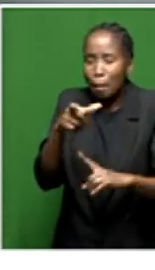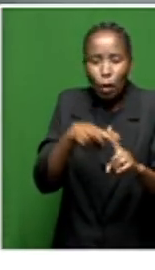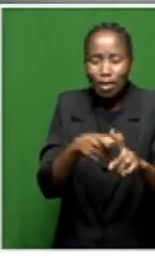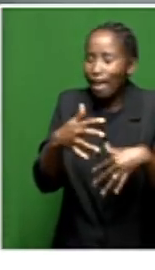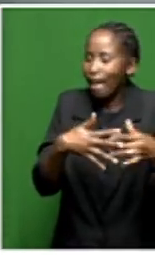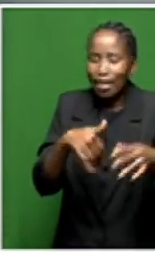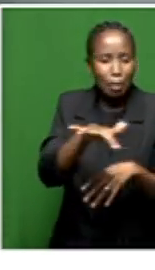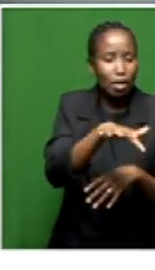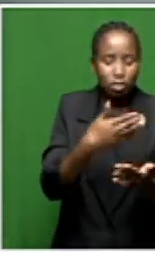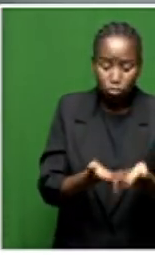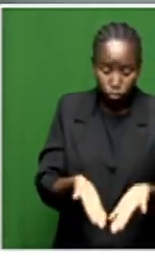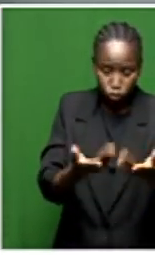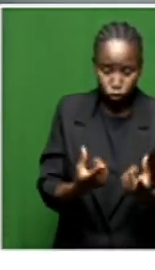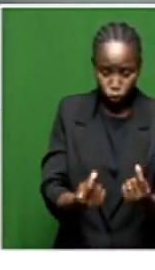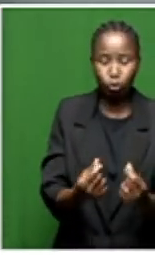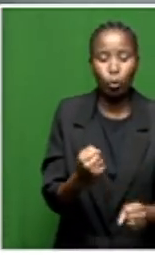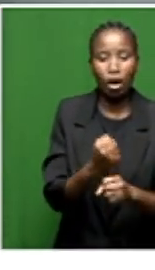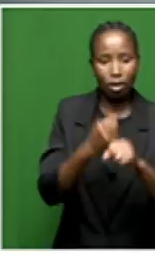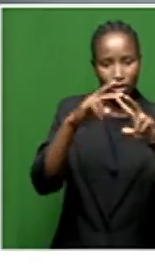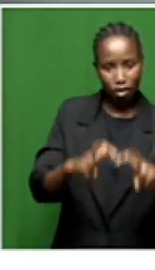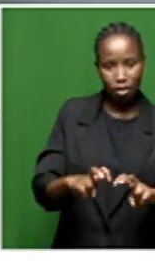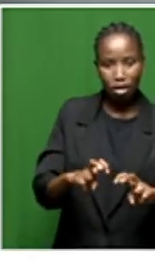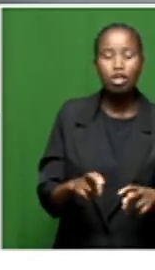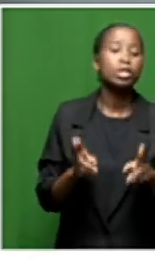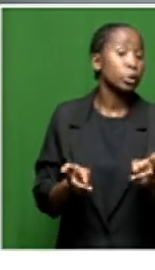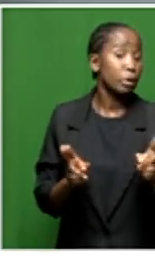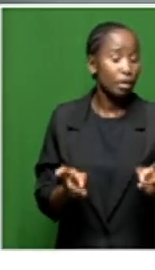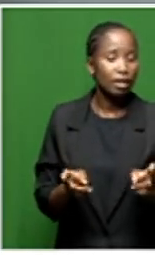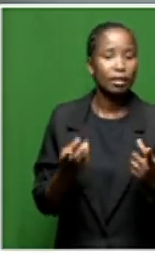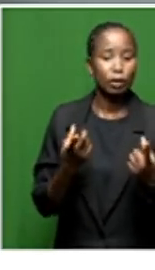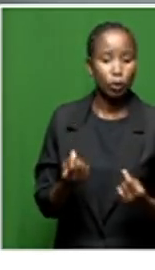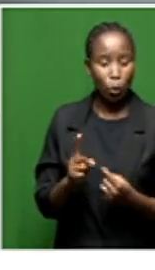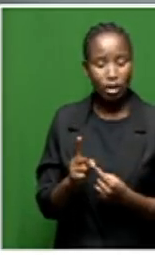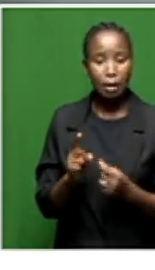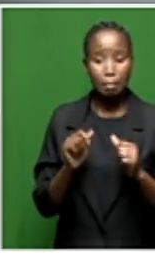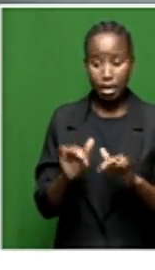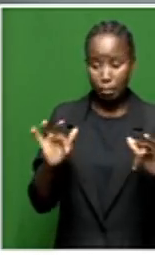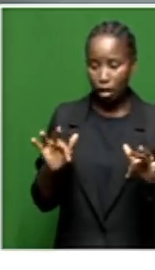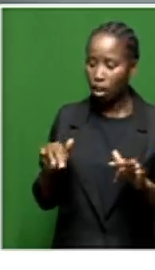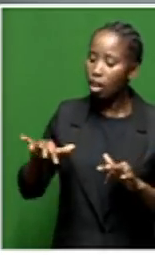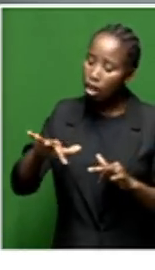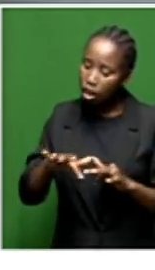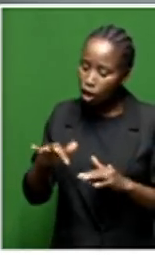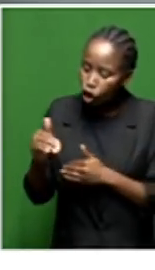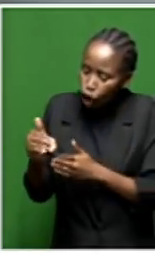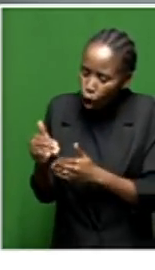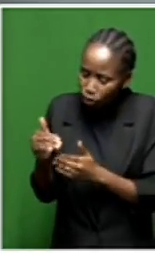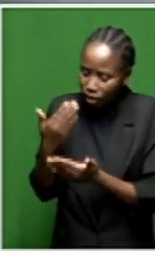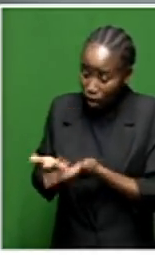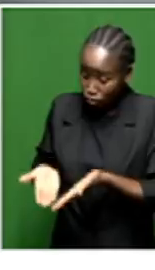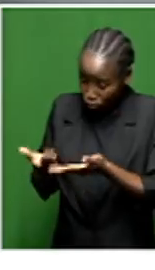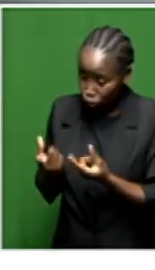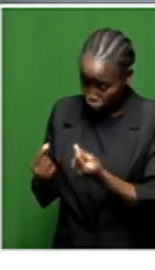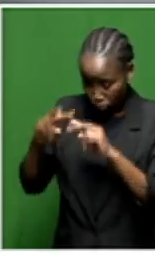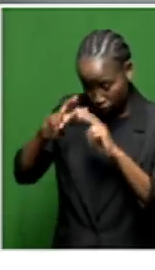that. Normally, we let those that are in the closer vicinity to conduct the investigation. But if you look